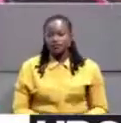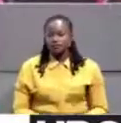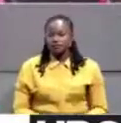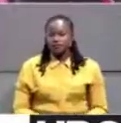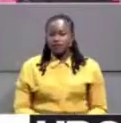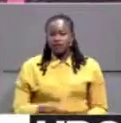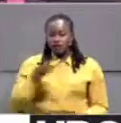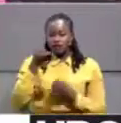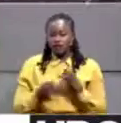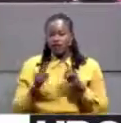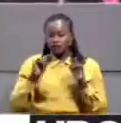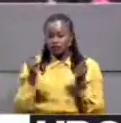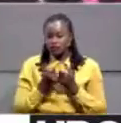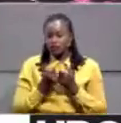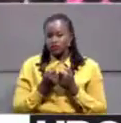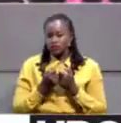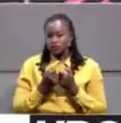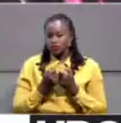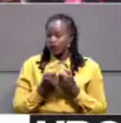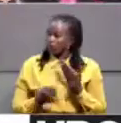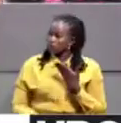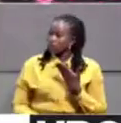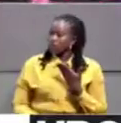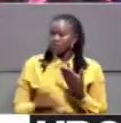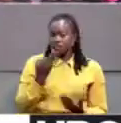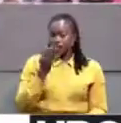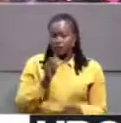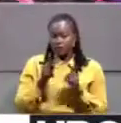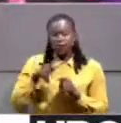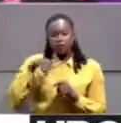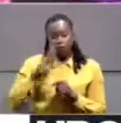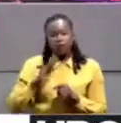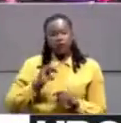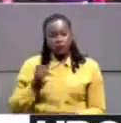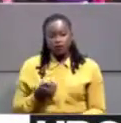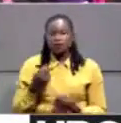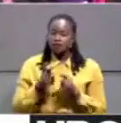latest batch of beneficiaries had 130 people, mainly women, but inclusive of men.